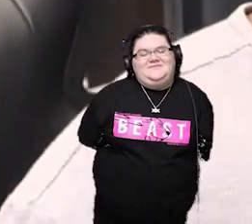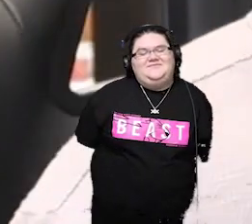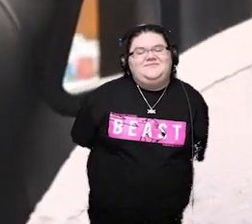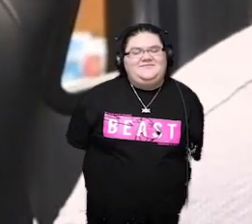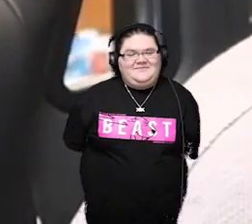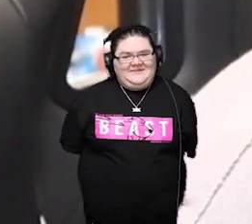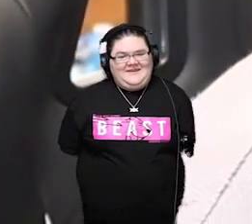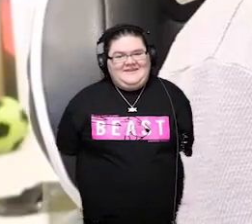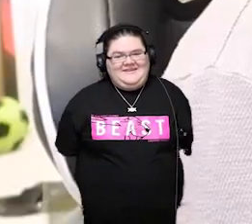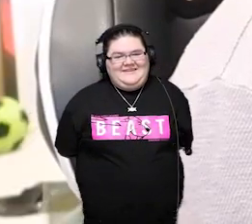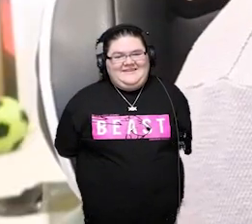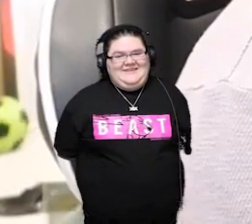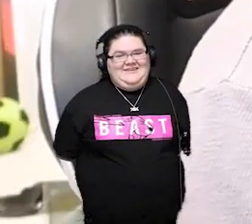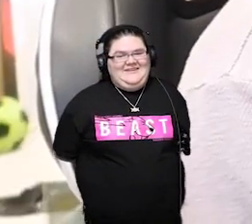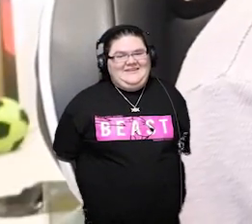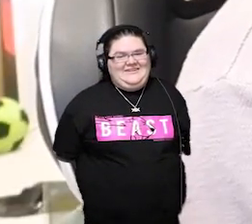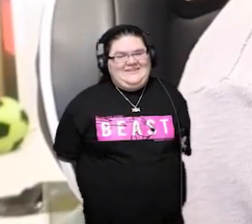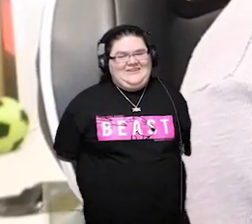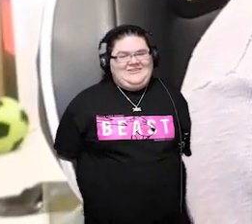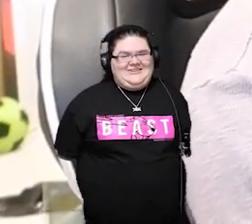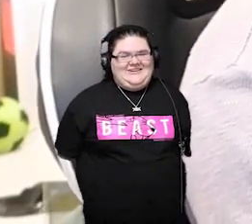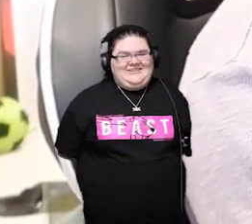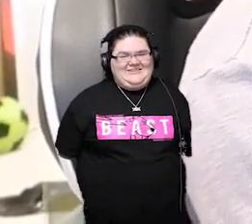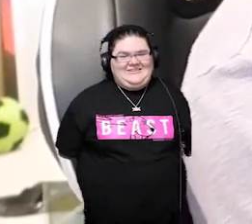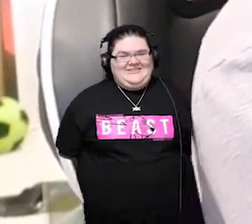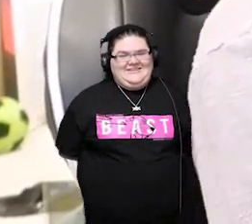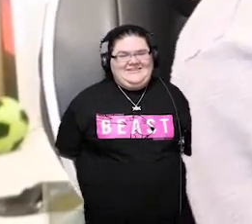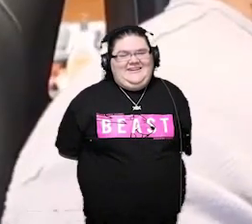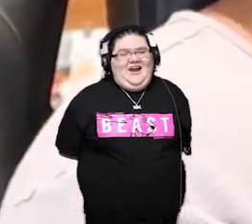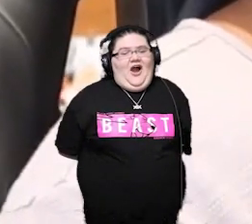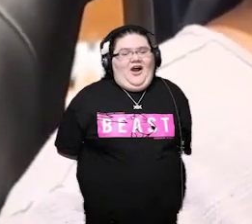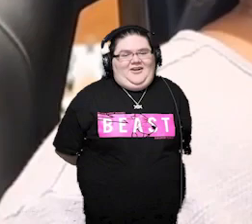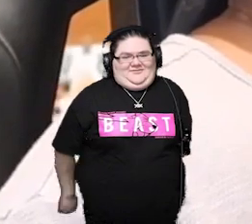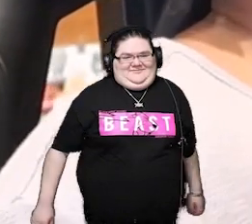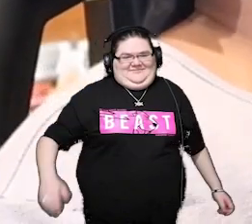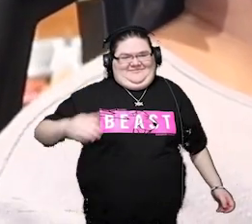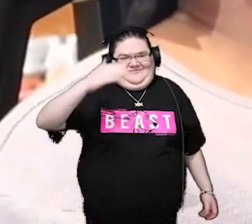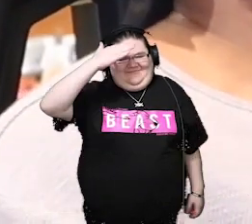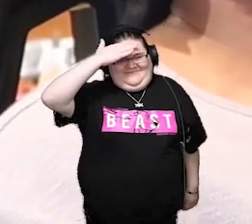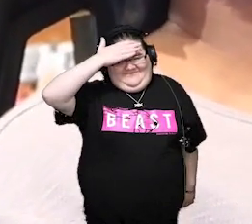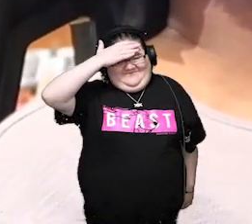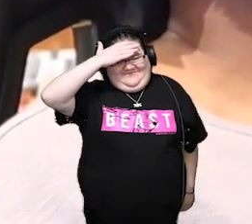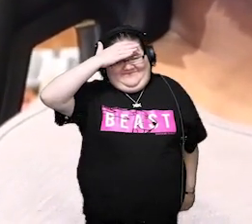that clip was jokes. That clip was jokes. Oh, okay. Here you go, JJ. Just.